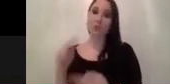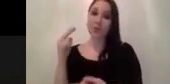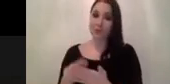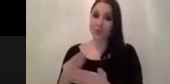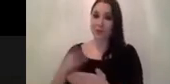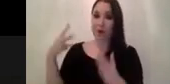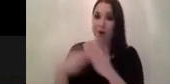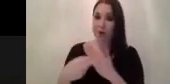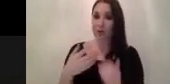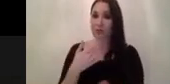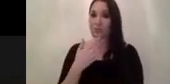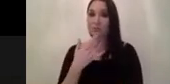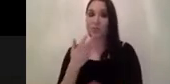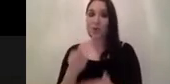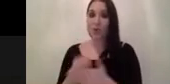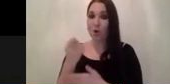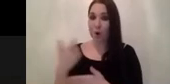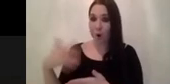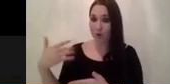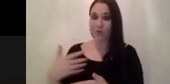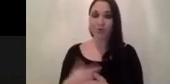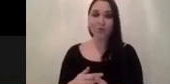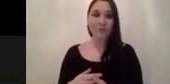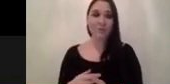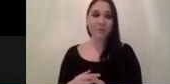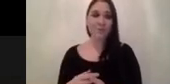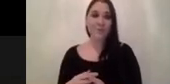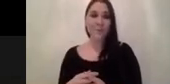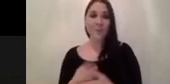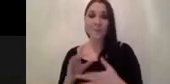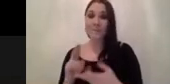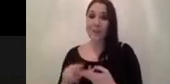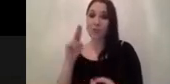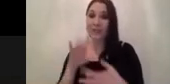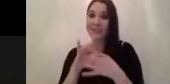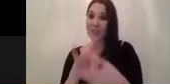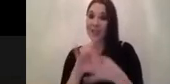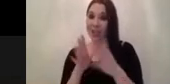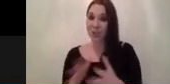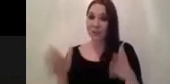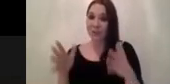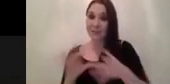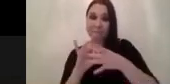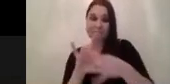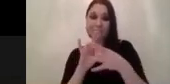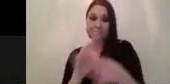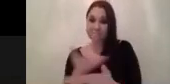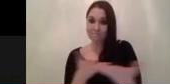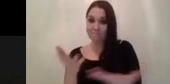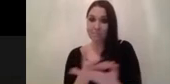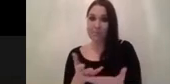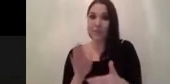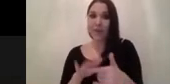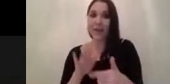costs do we want to increase our engagement whatever and then you have different machine learning tasks and then you can basically